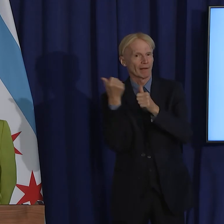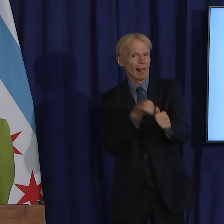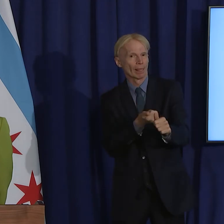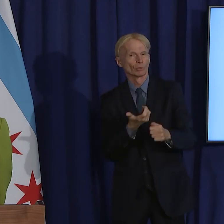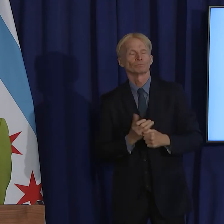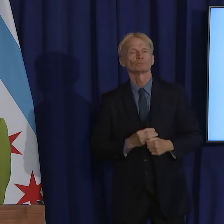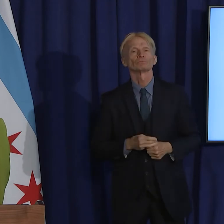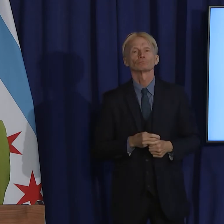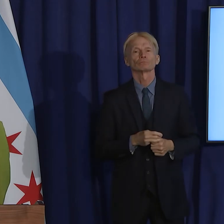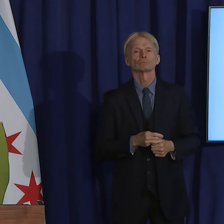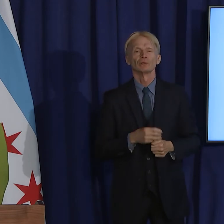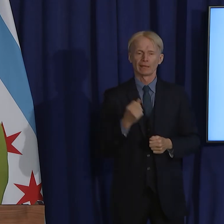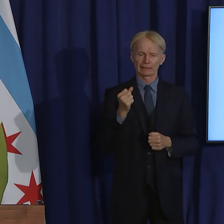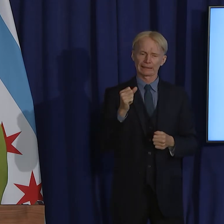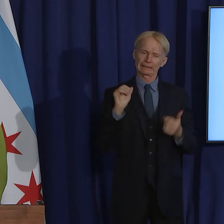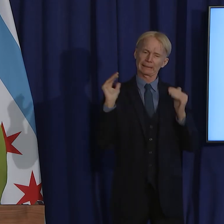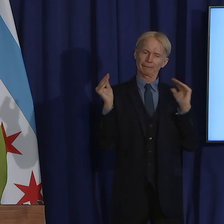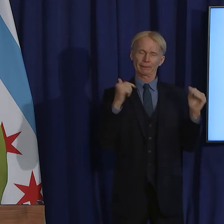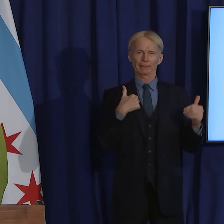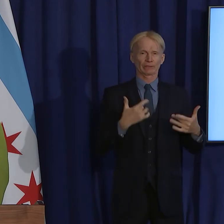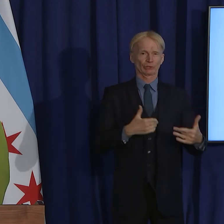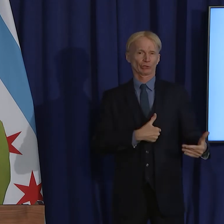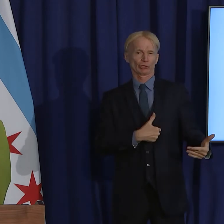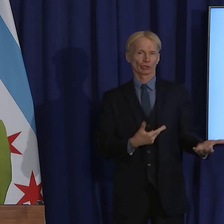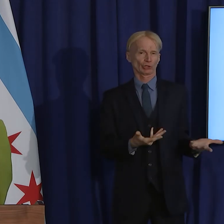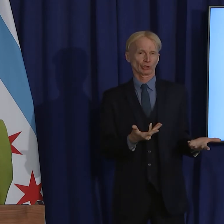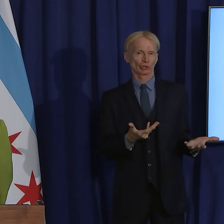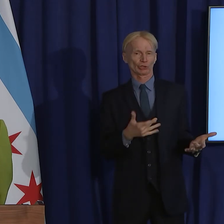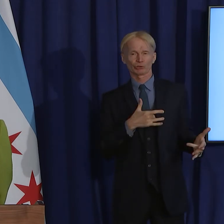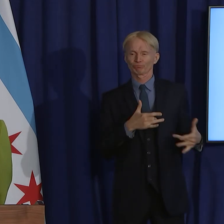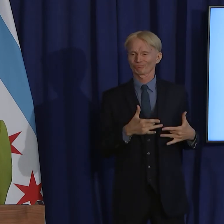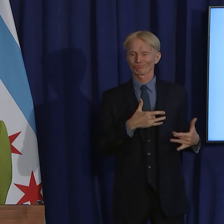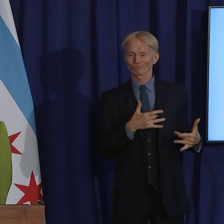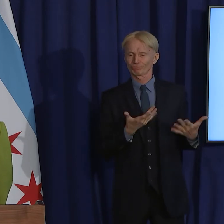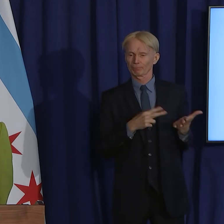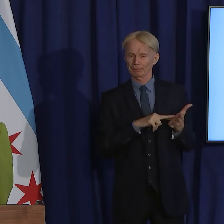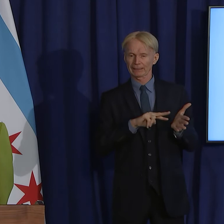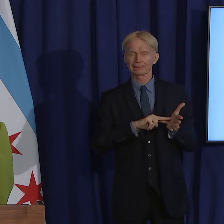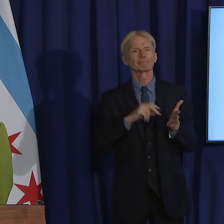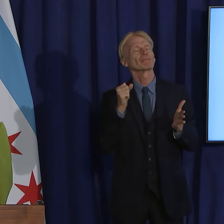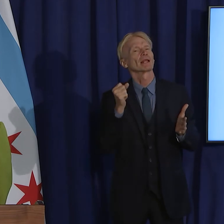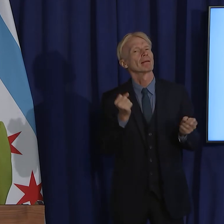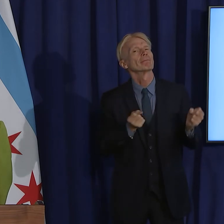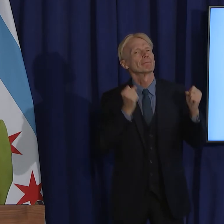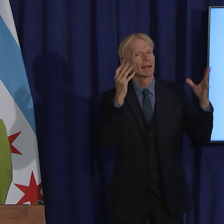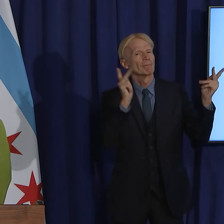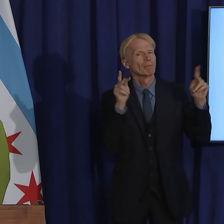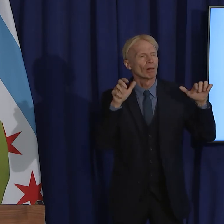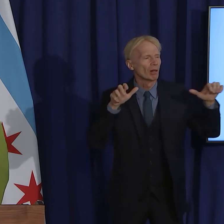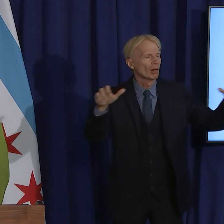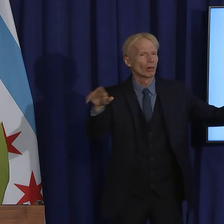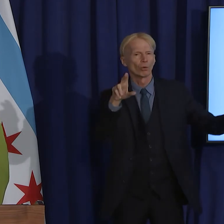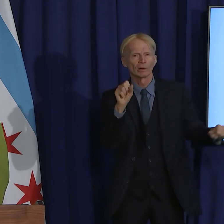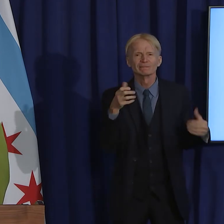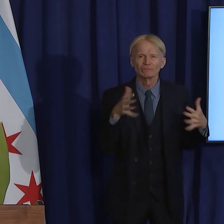of, comparatively, most people in this country have been vaccinated at this point with Pfizer and Moderna.